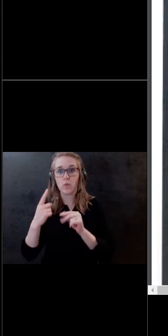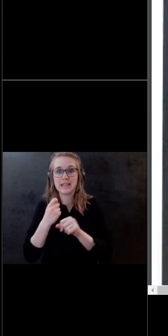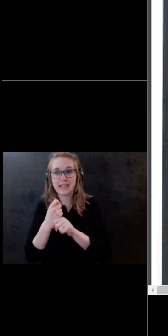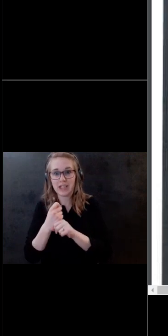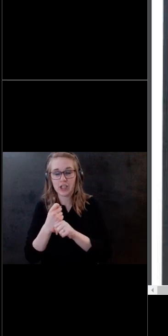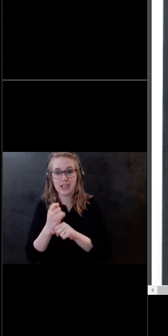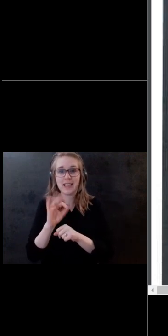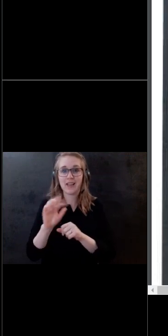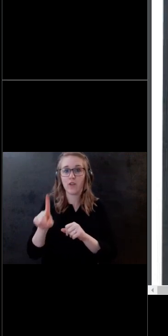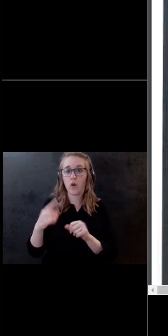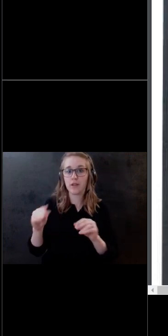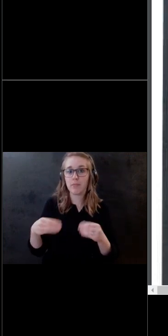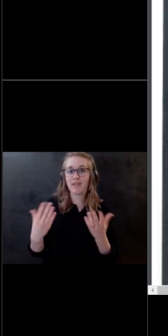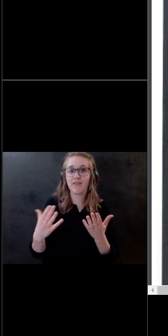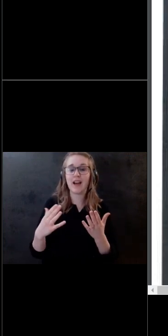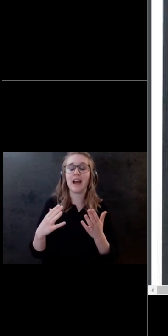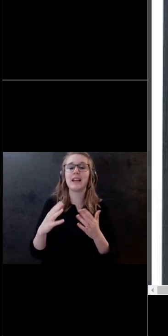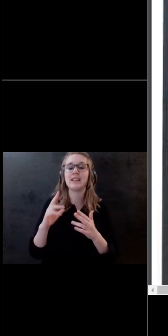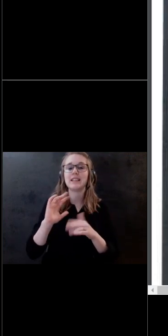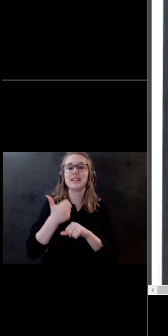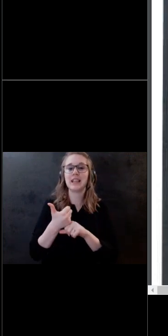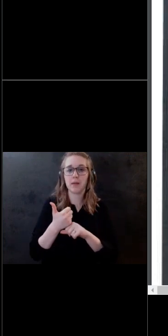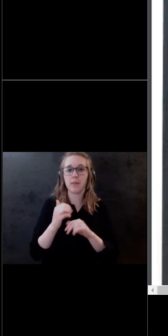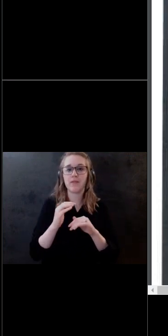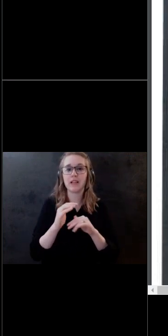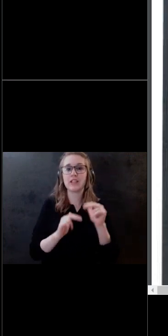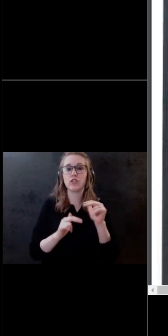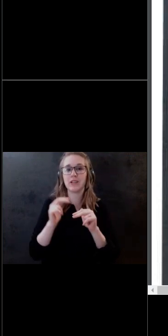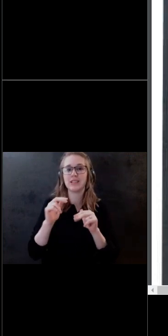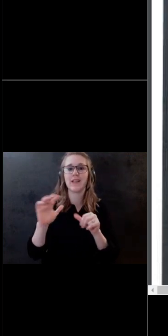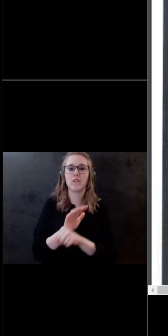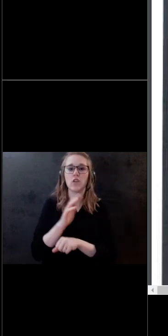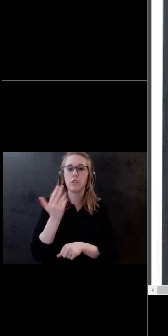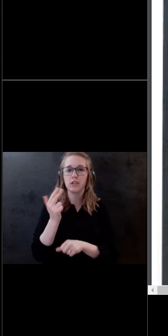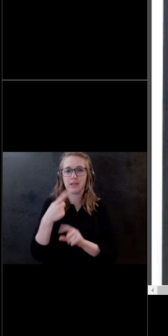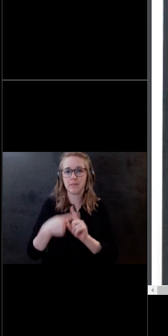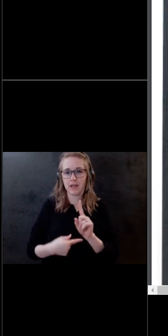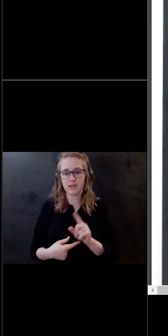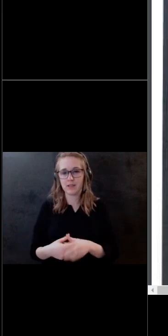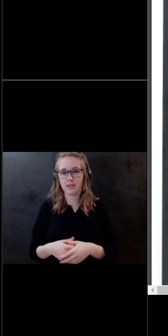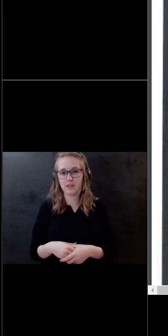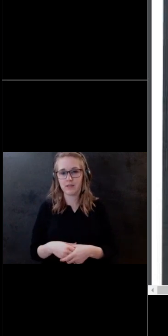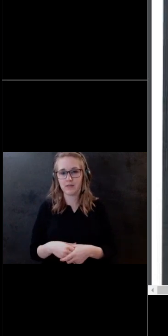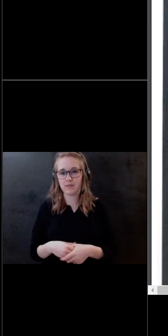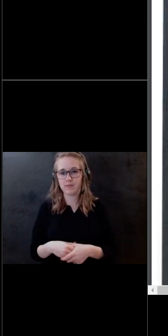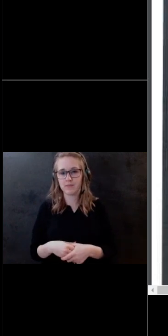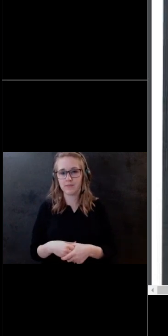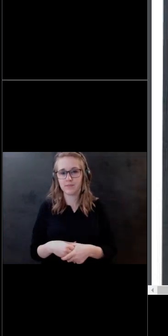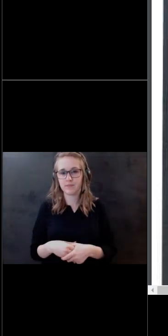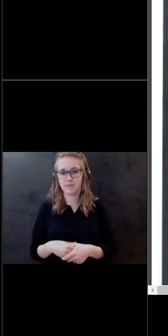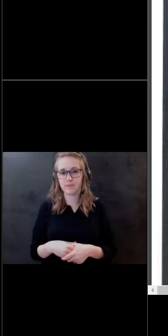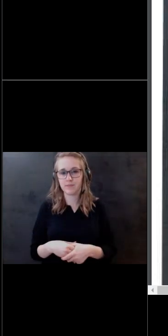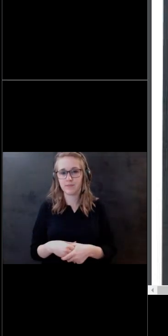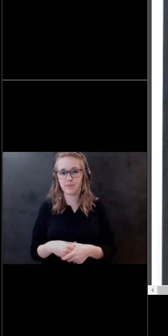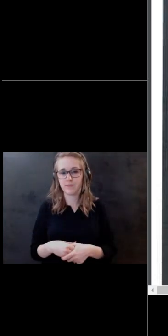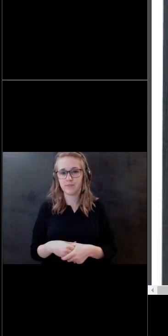a commencement of construction date, then they would have the full 13 months based on what you've said today.